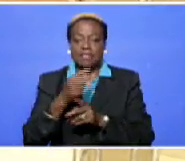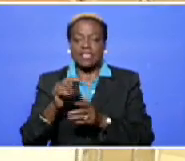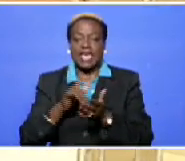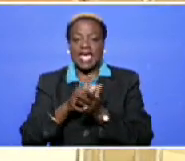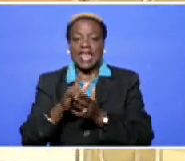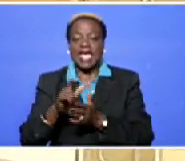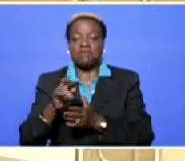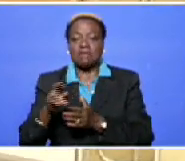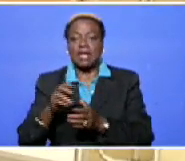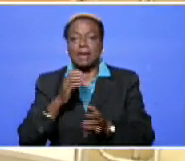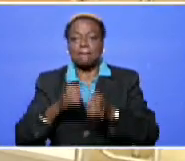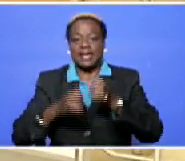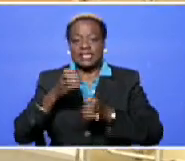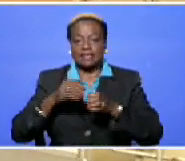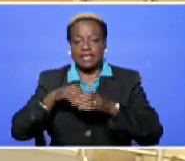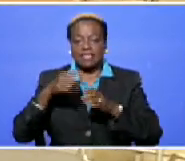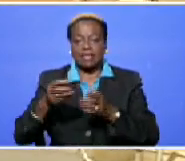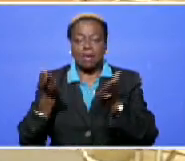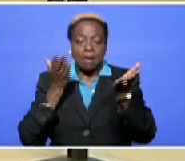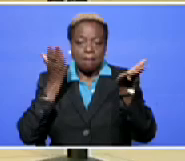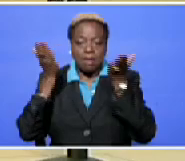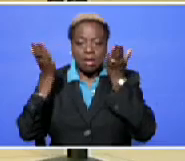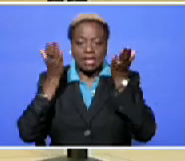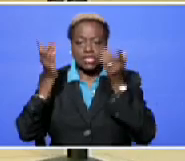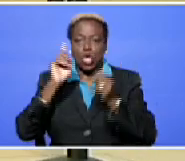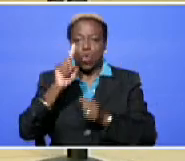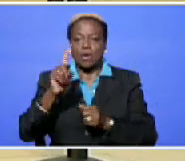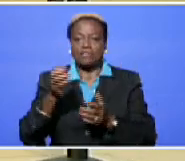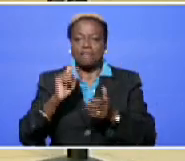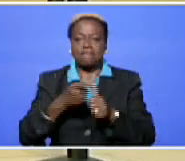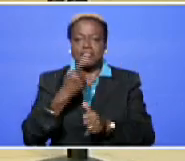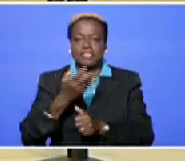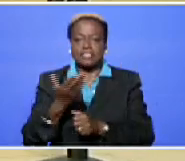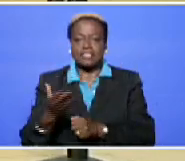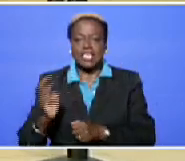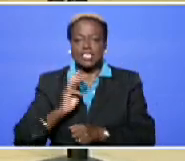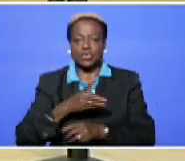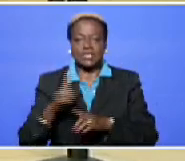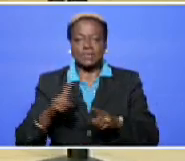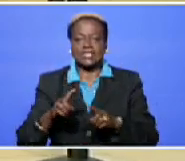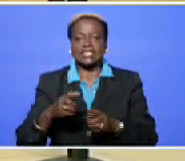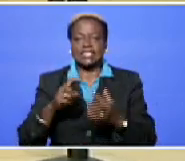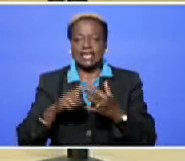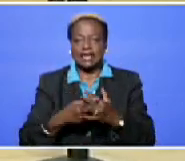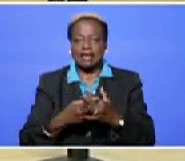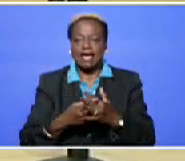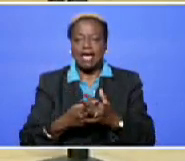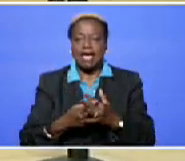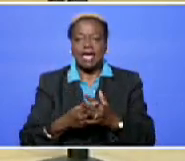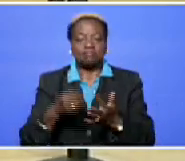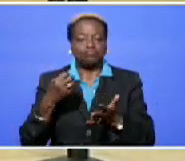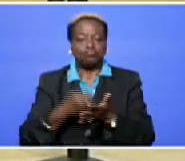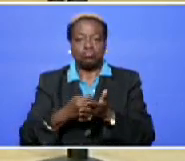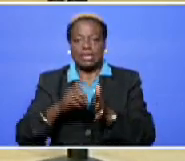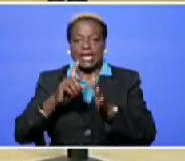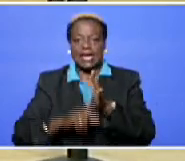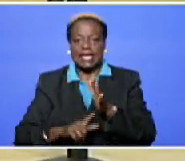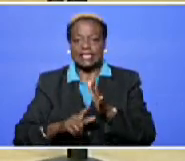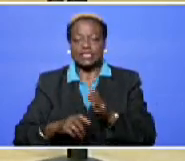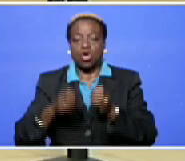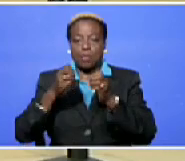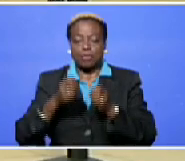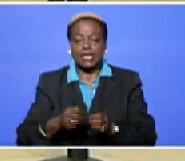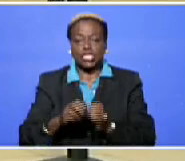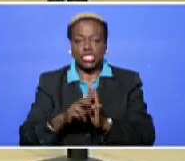competitive in the market. One of the first things we've done is that we've started our cashless operation. That is started in all of our